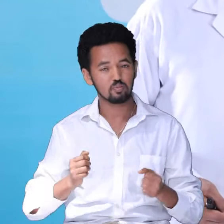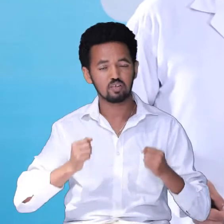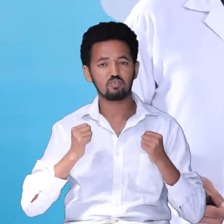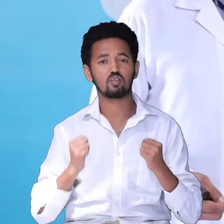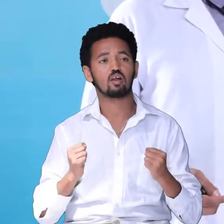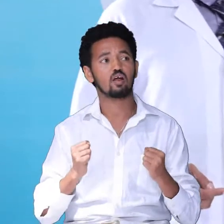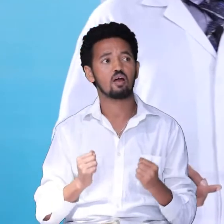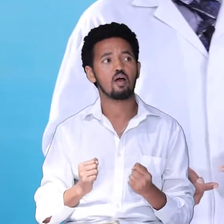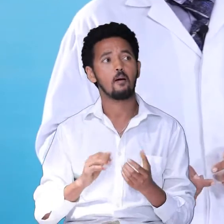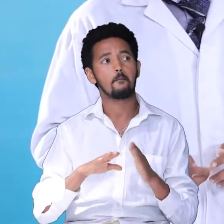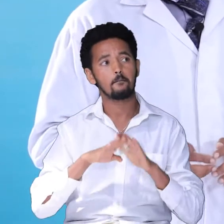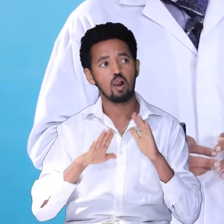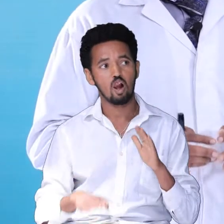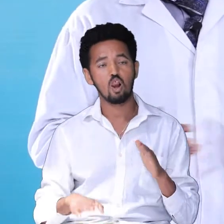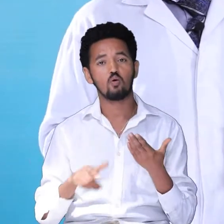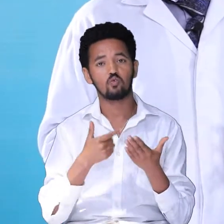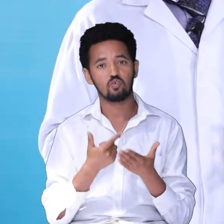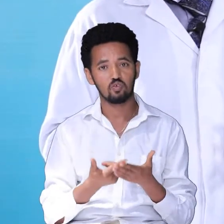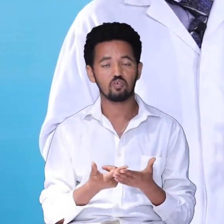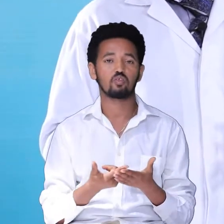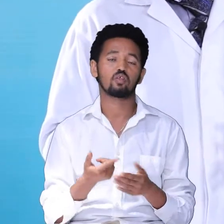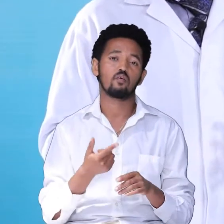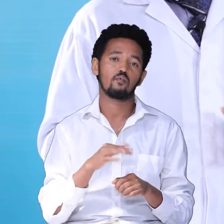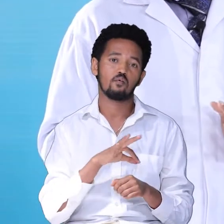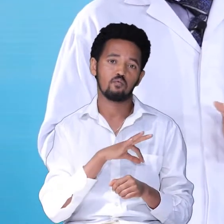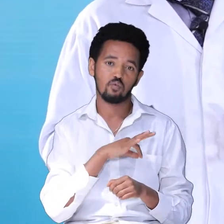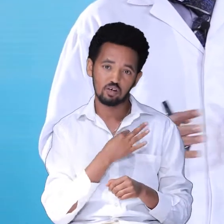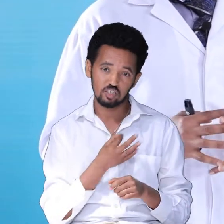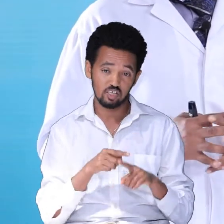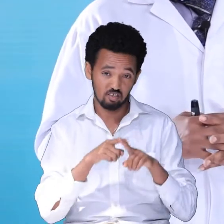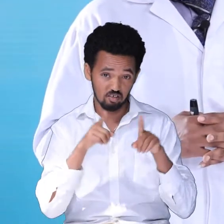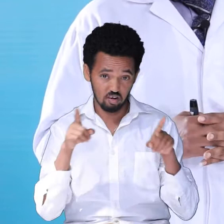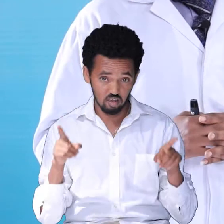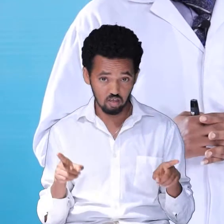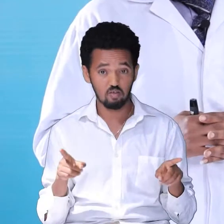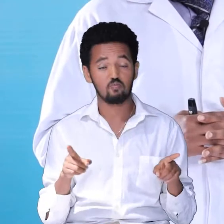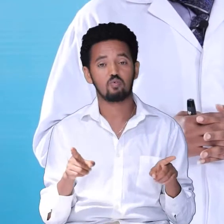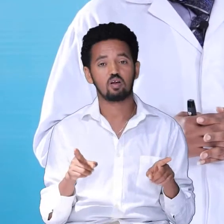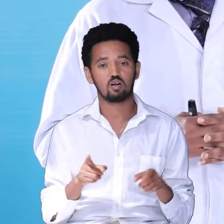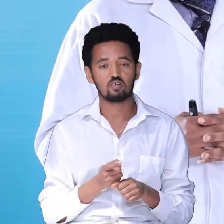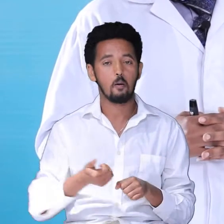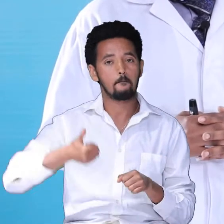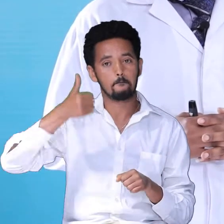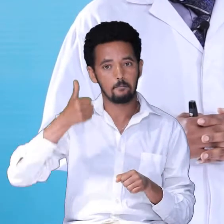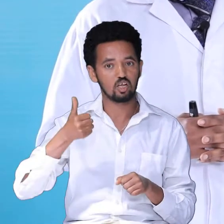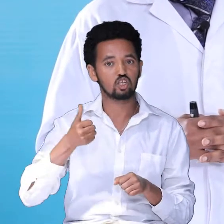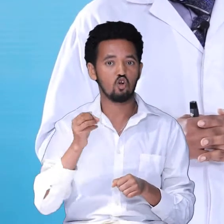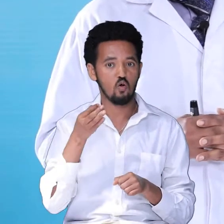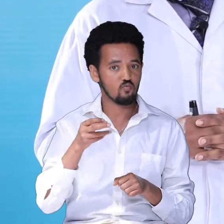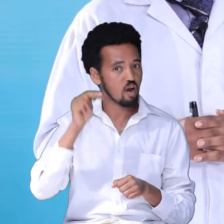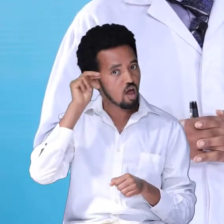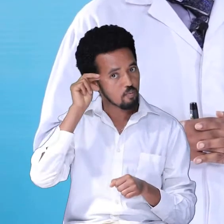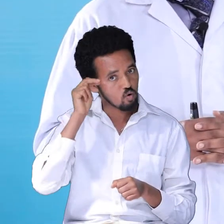below as the British trade in the Far East. In the different measure of Napoleon,